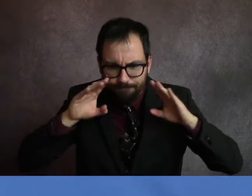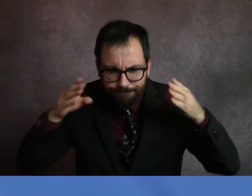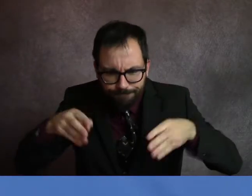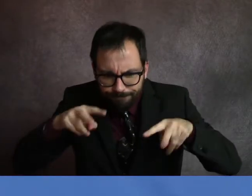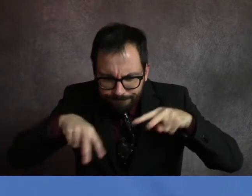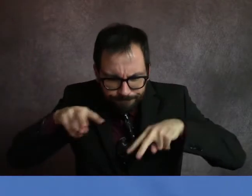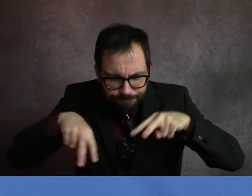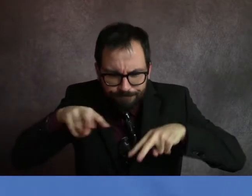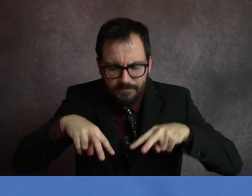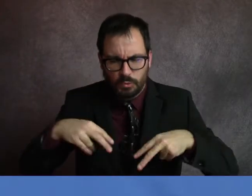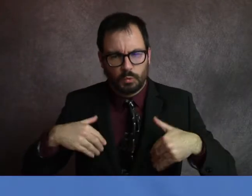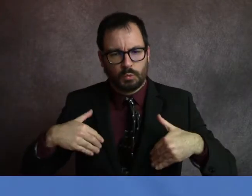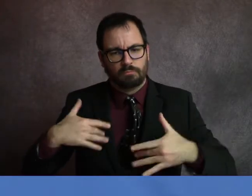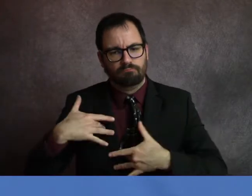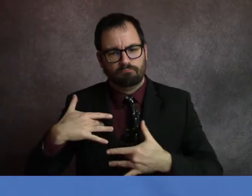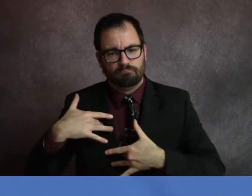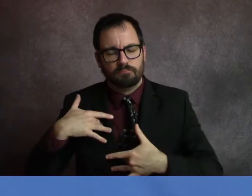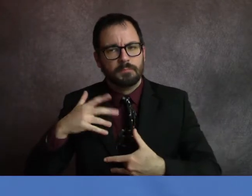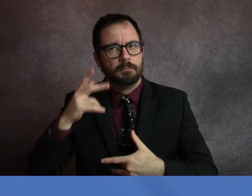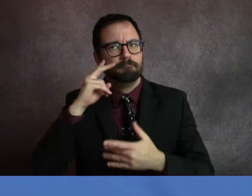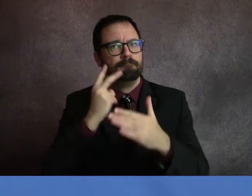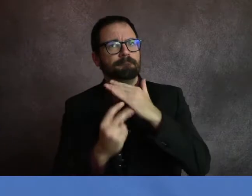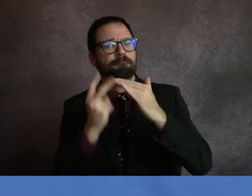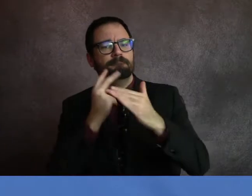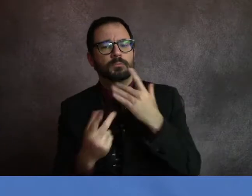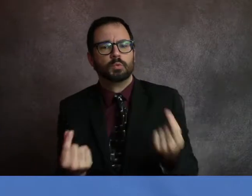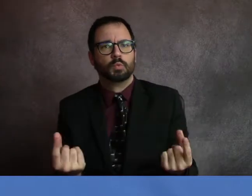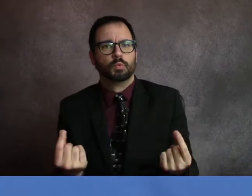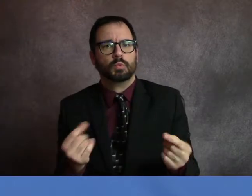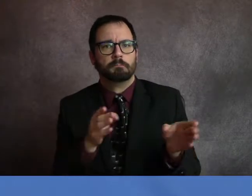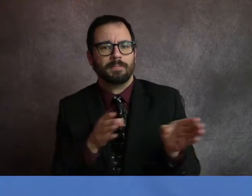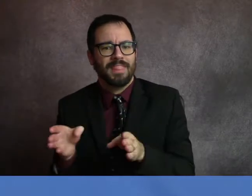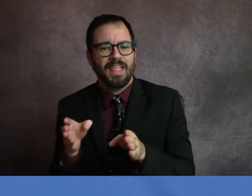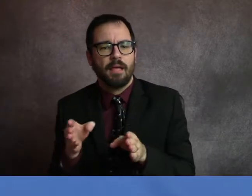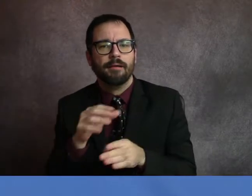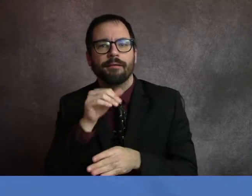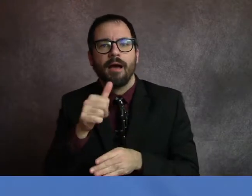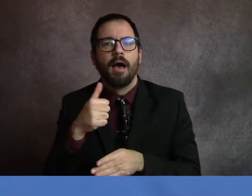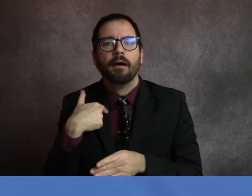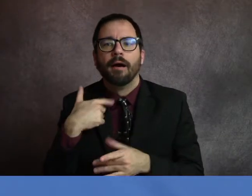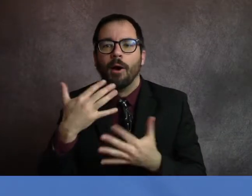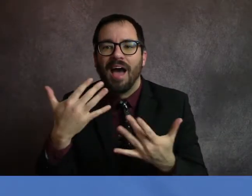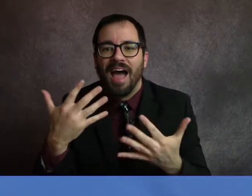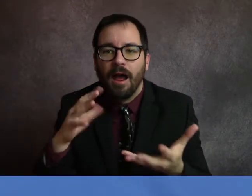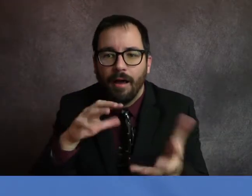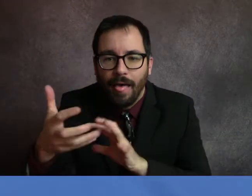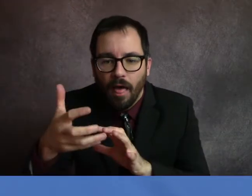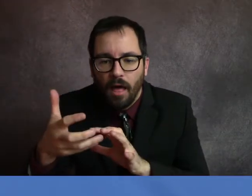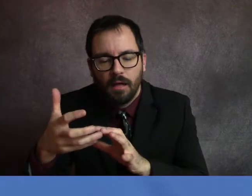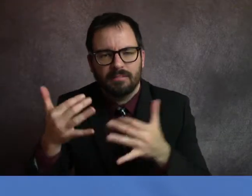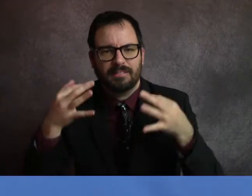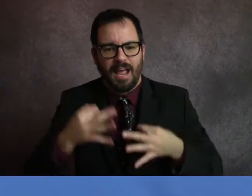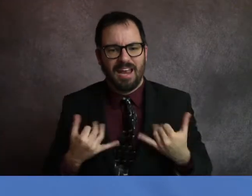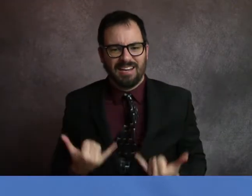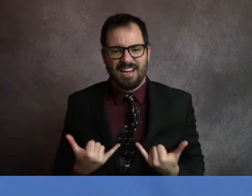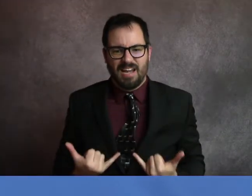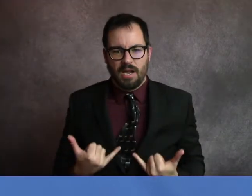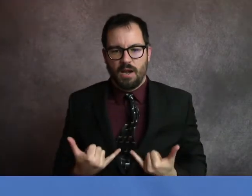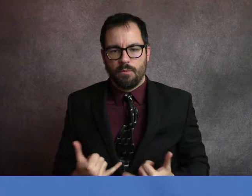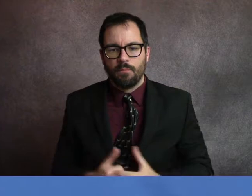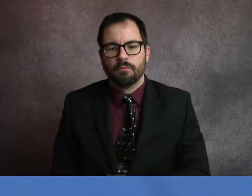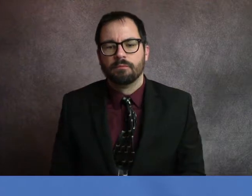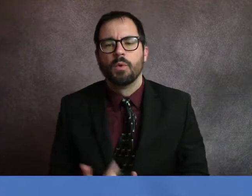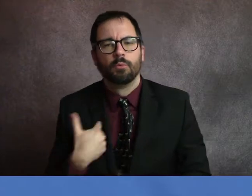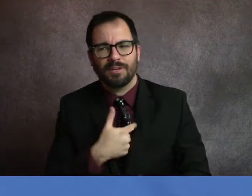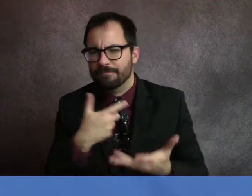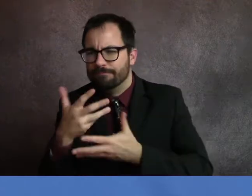worse, we're going to be proactive here in the city of Boston and other towns here in Massachusetts. We're going to take action now to